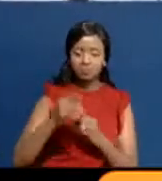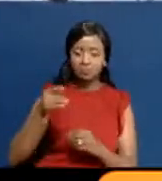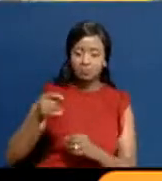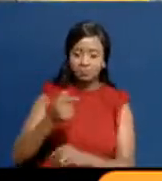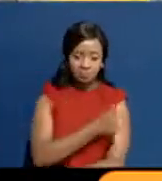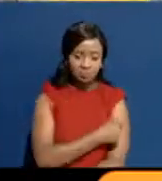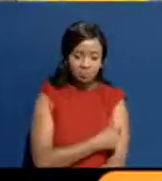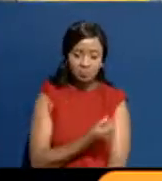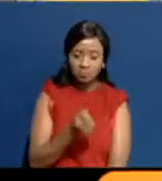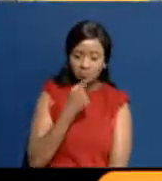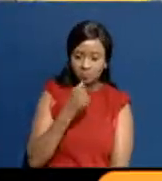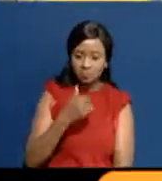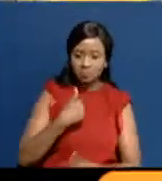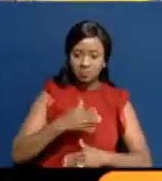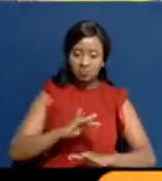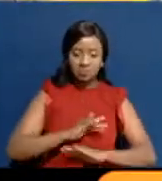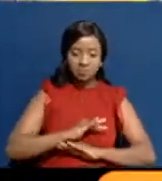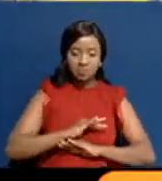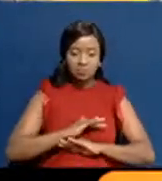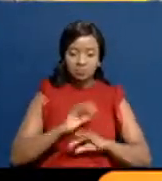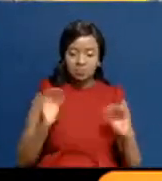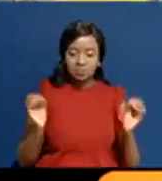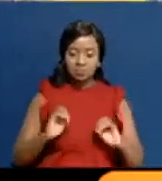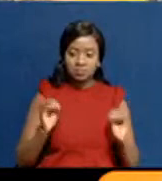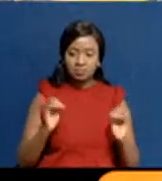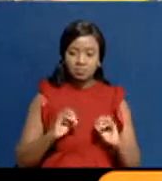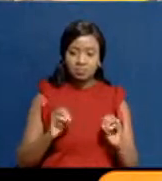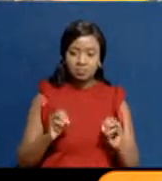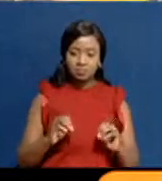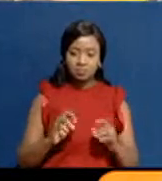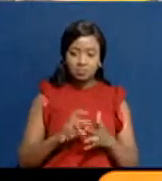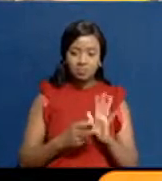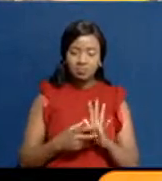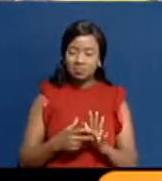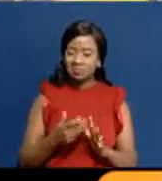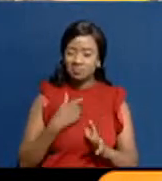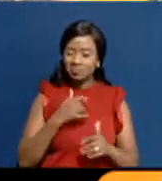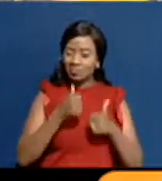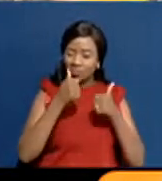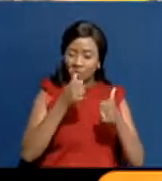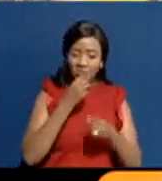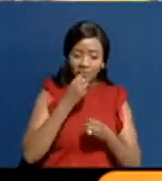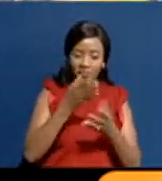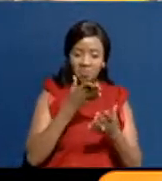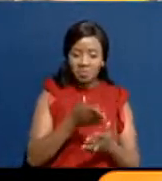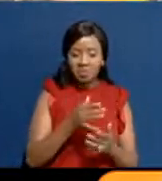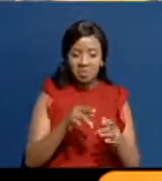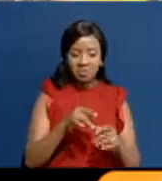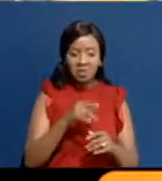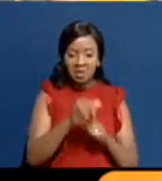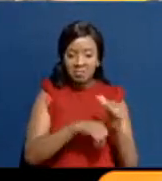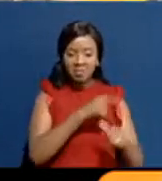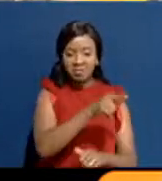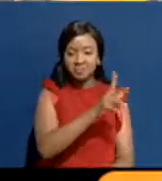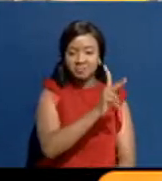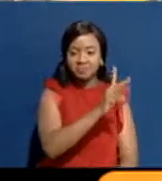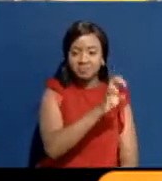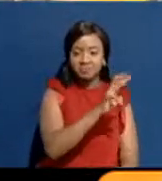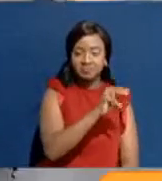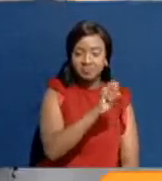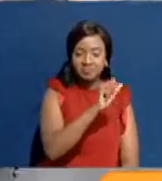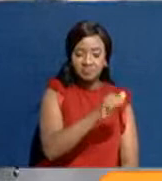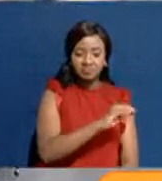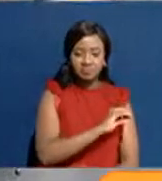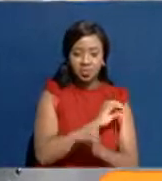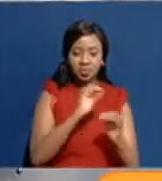na medical supplies which you've not paid for. So, hakuna kitu mzuri, utasema. There's nothing good. So, is